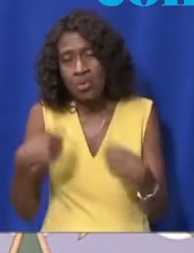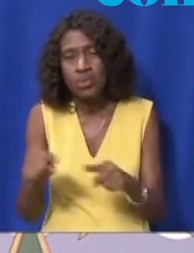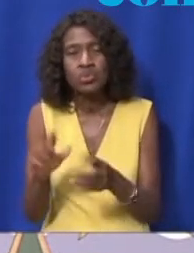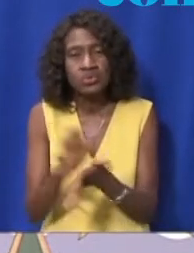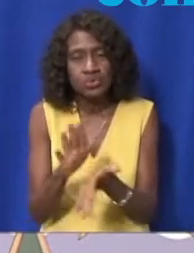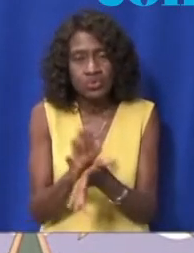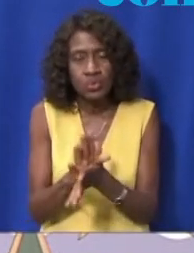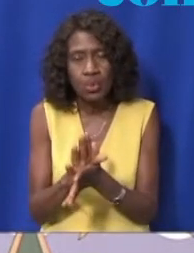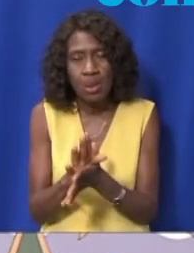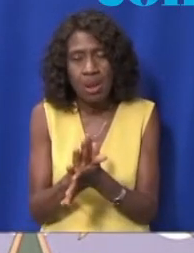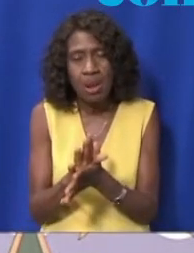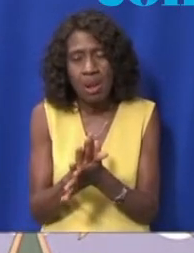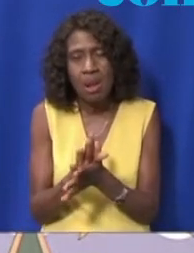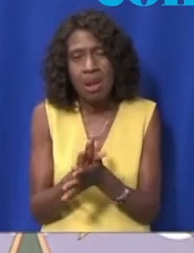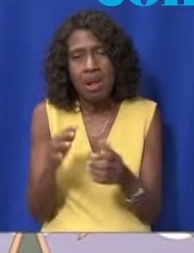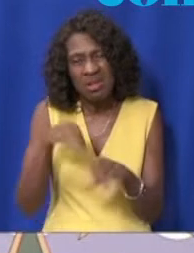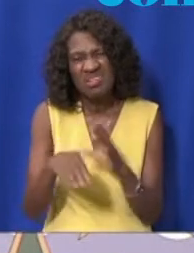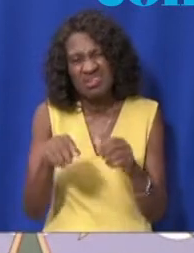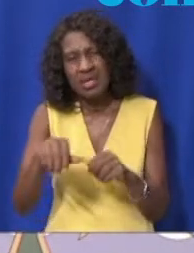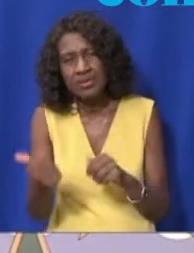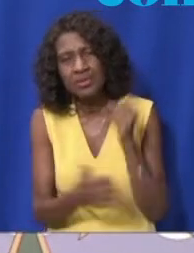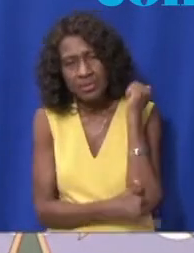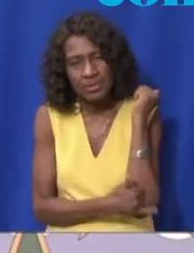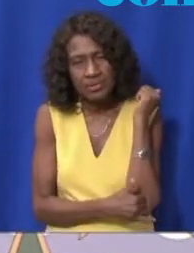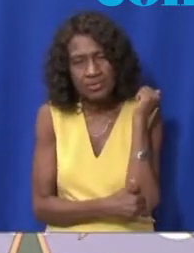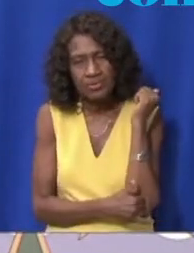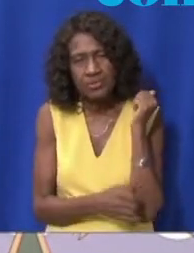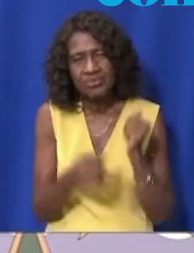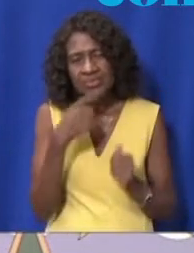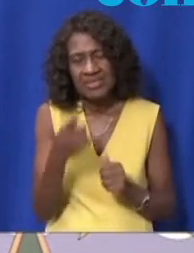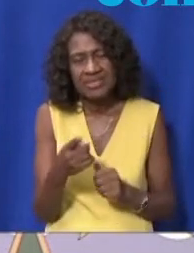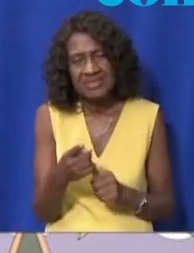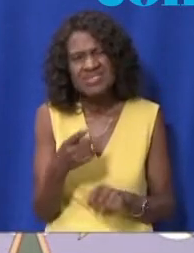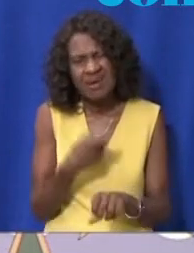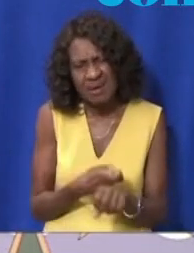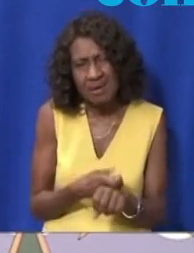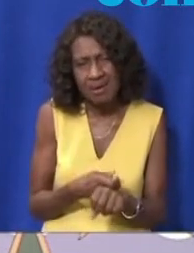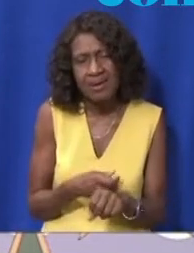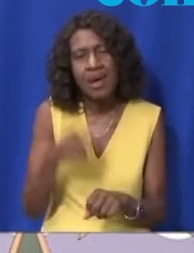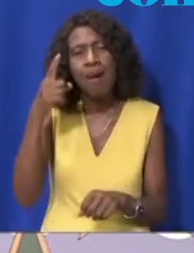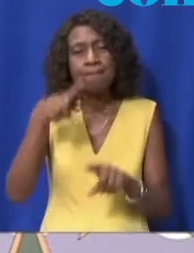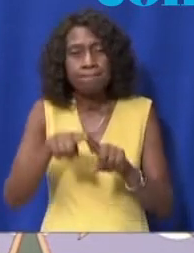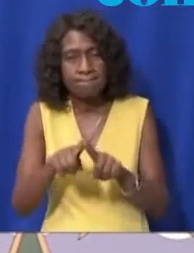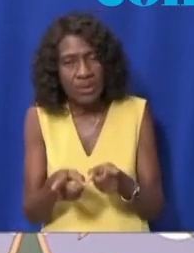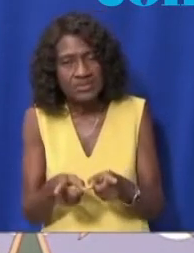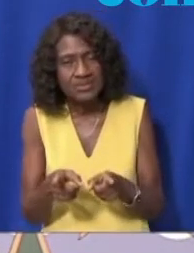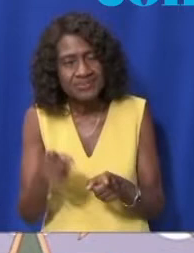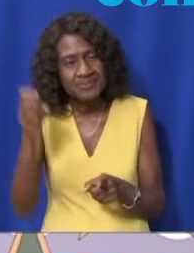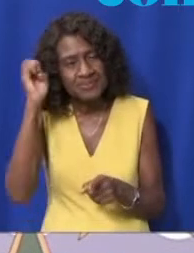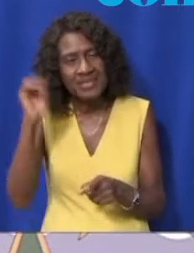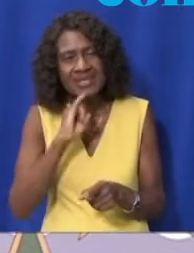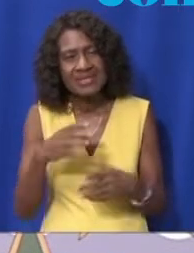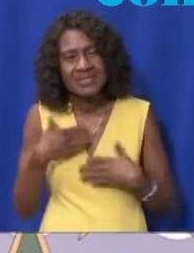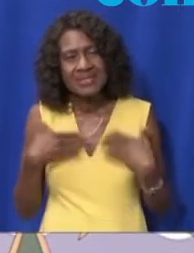that this is a very stressful situation here and also globally. But I am pleased to say today that we have done a